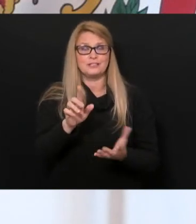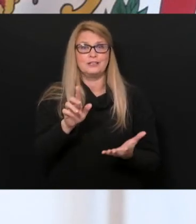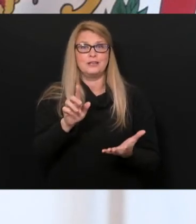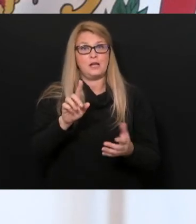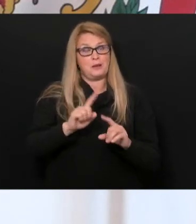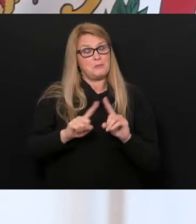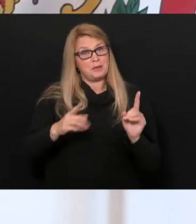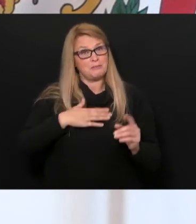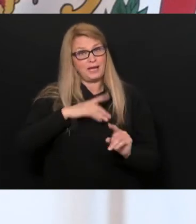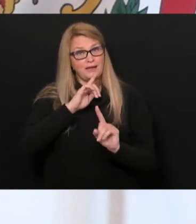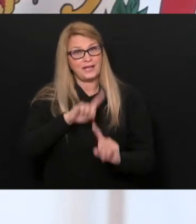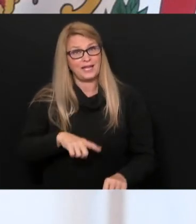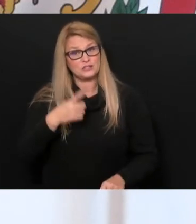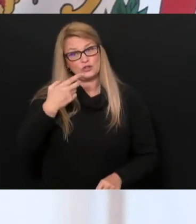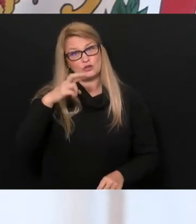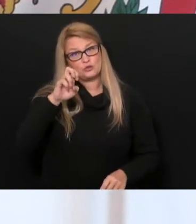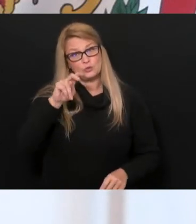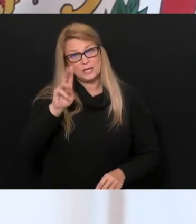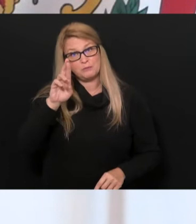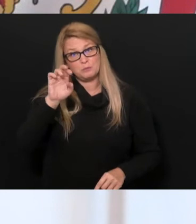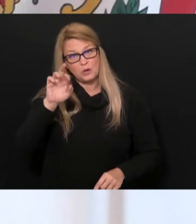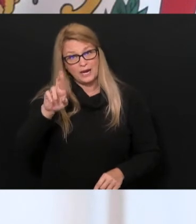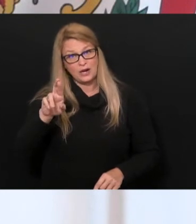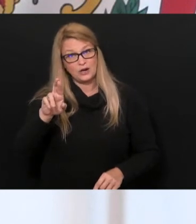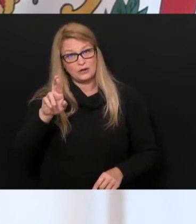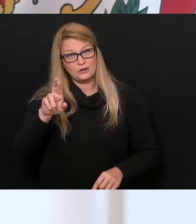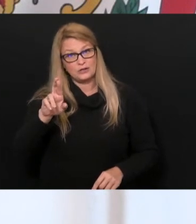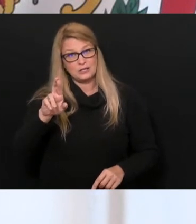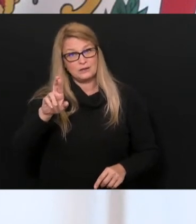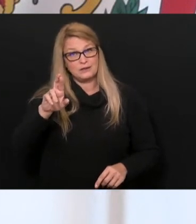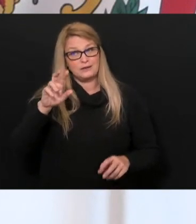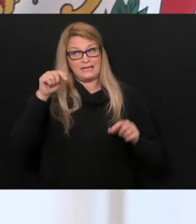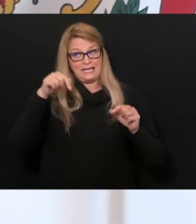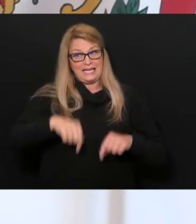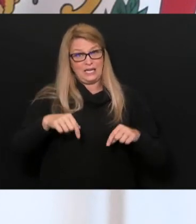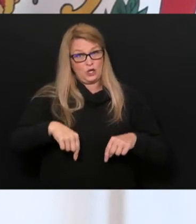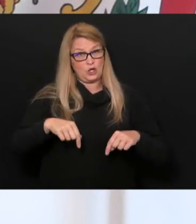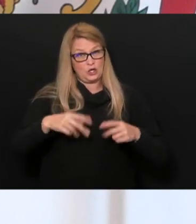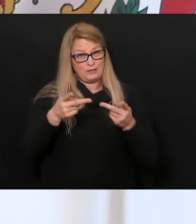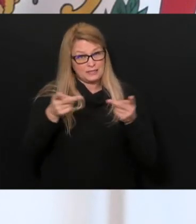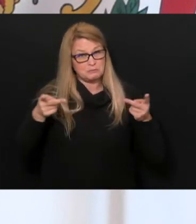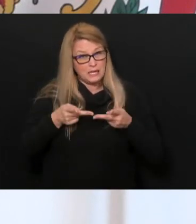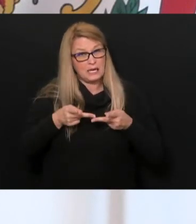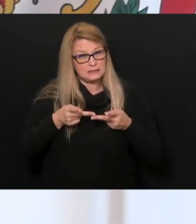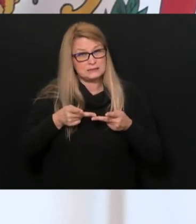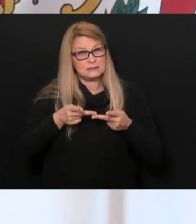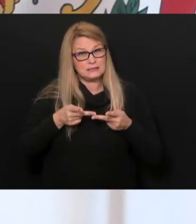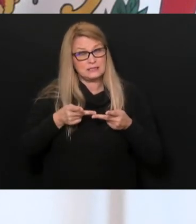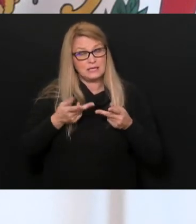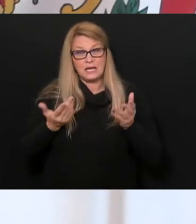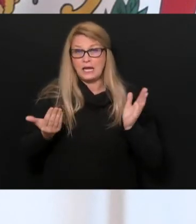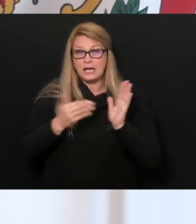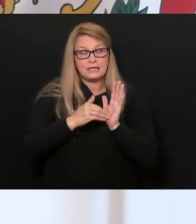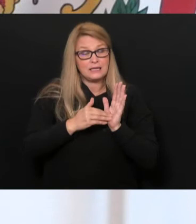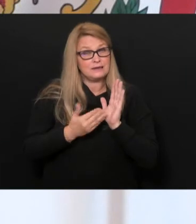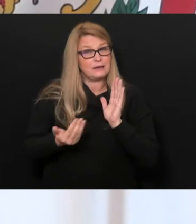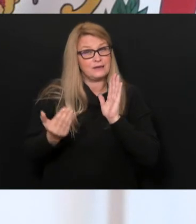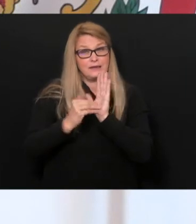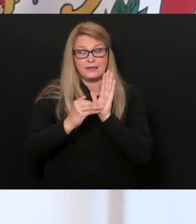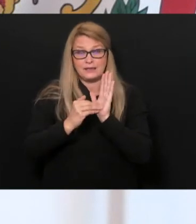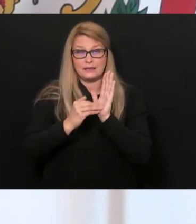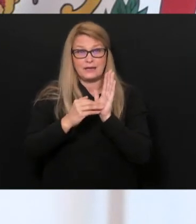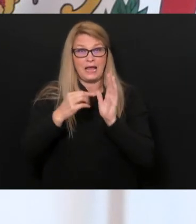question, the Greenbrier of all places on this planet, over and over and over and over,